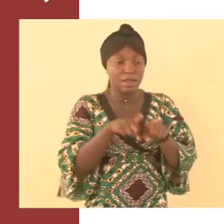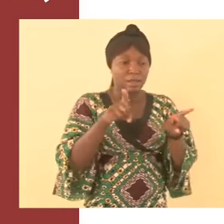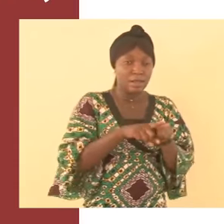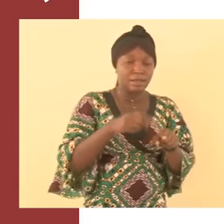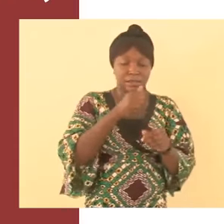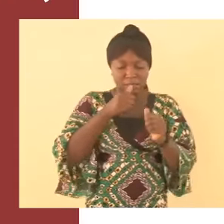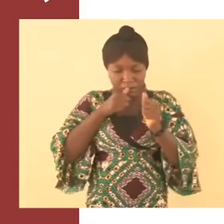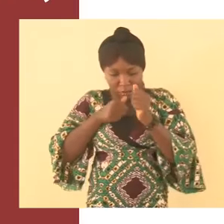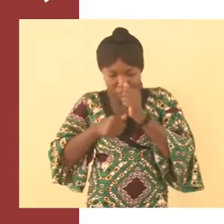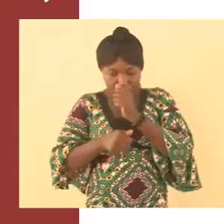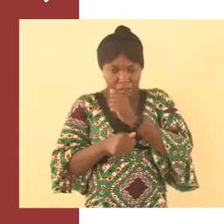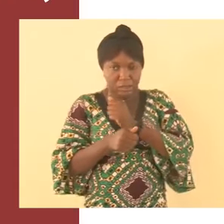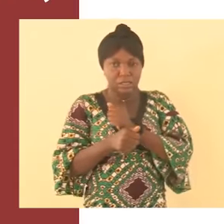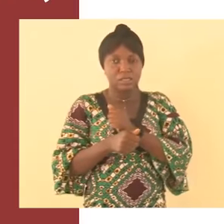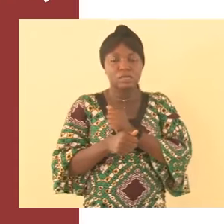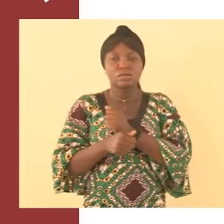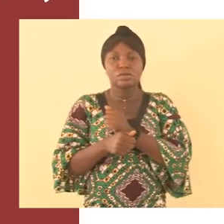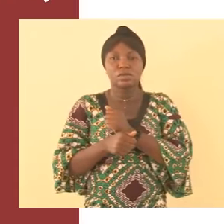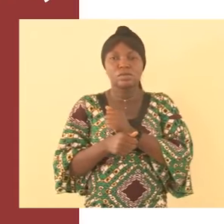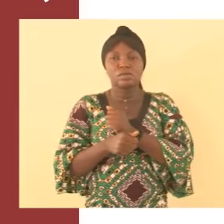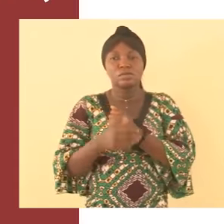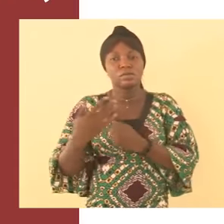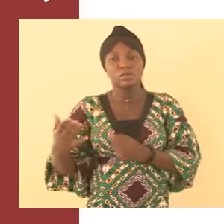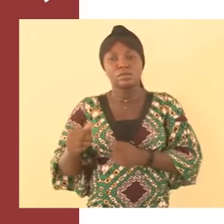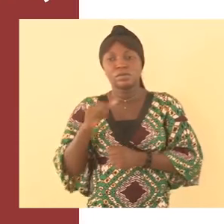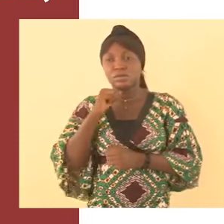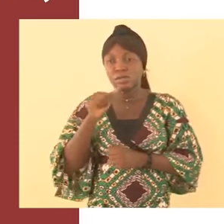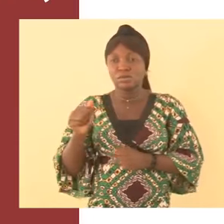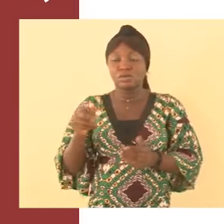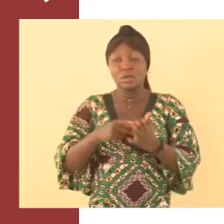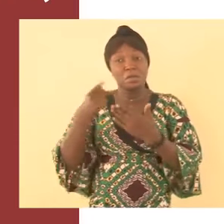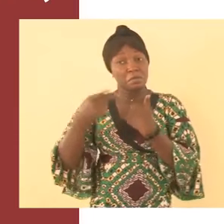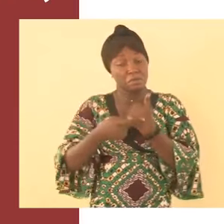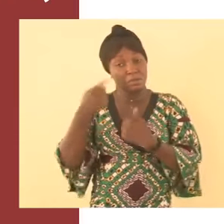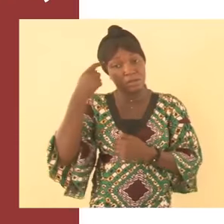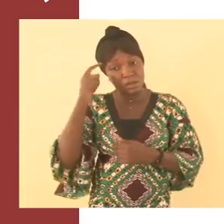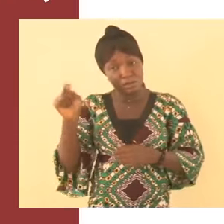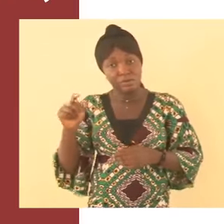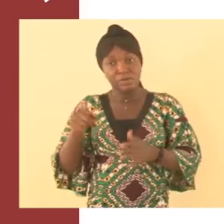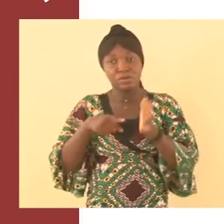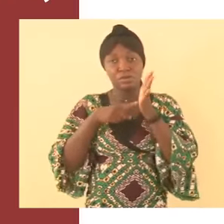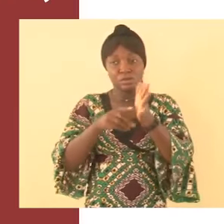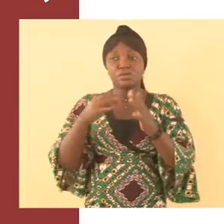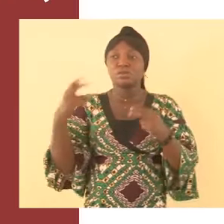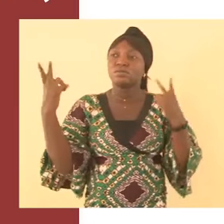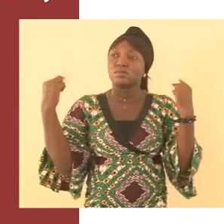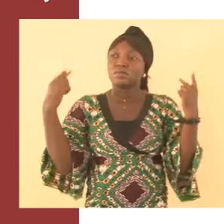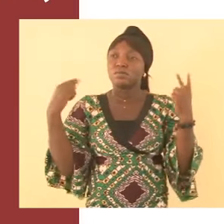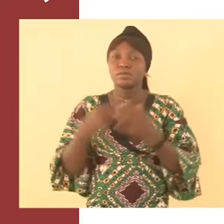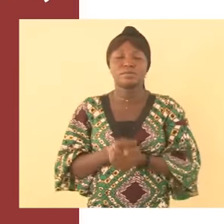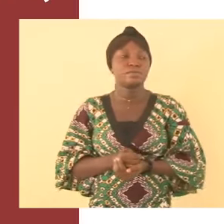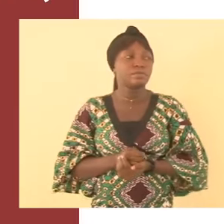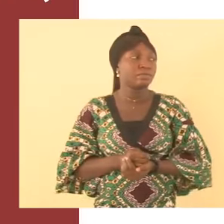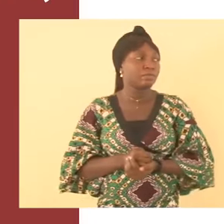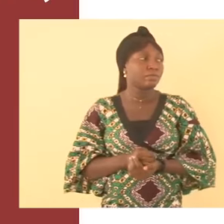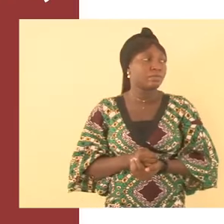as a sacred devotional enterprise. It's not an occasion for the display of vanity and vainglory.